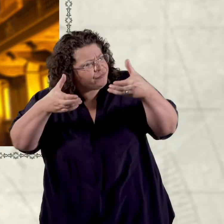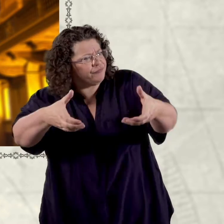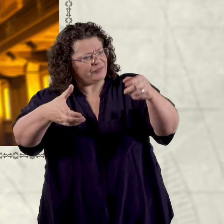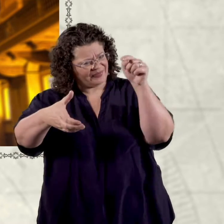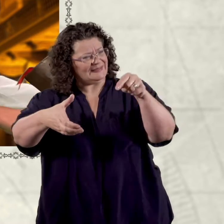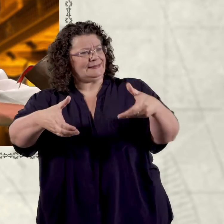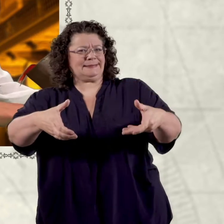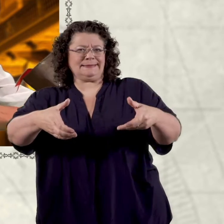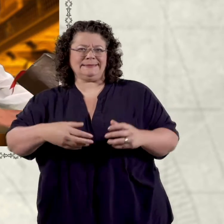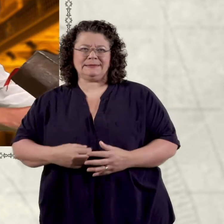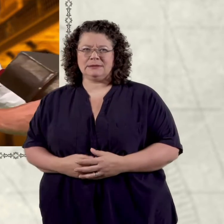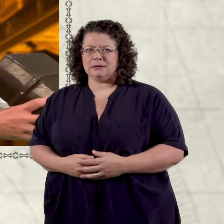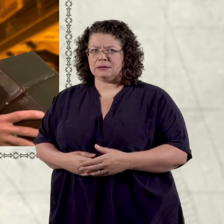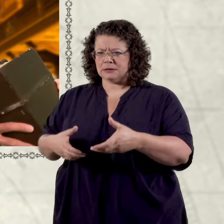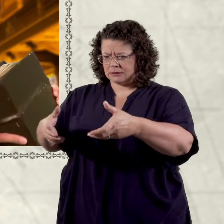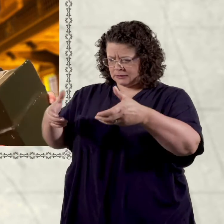This.